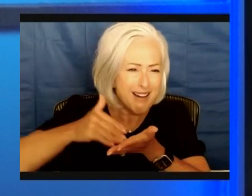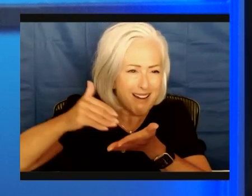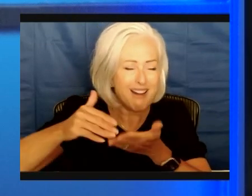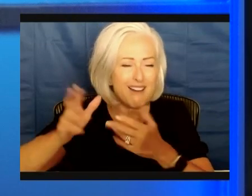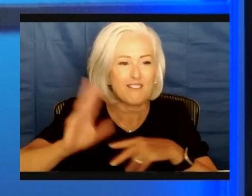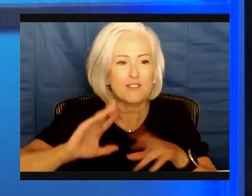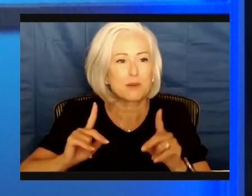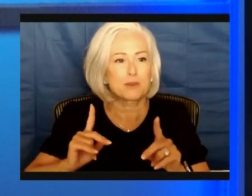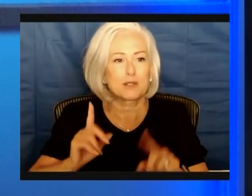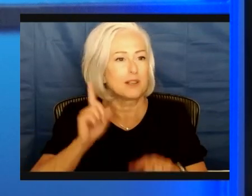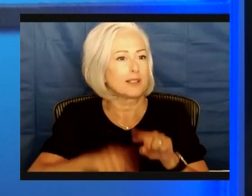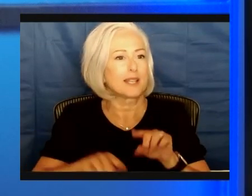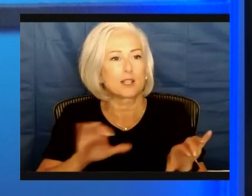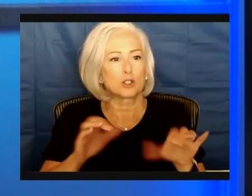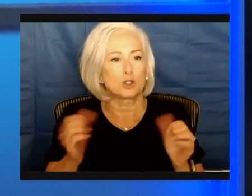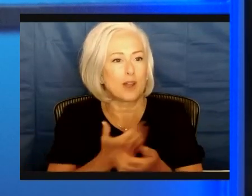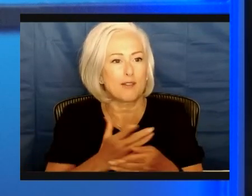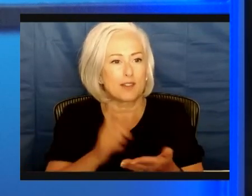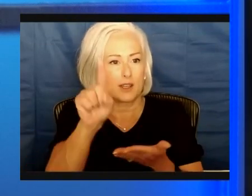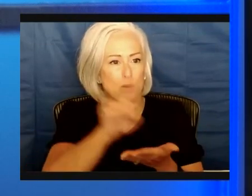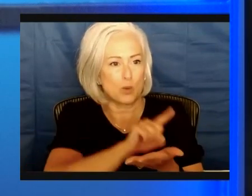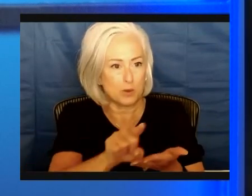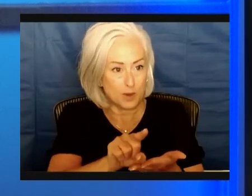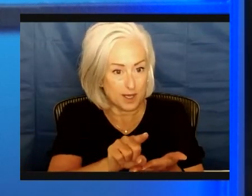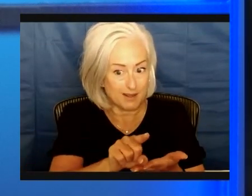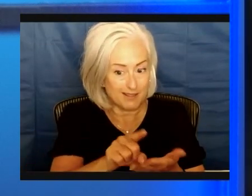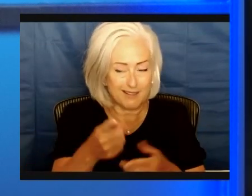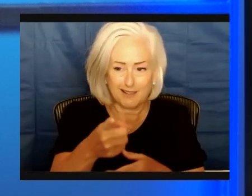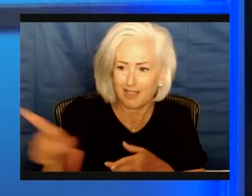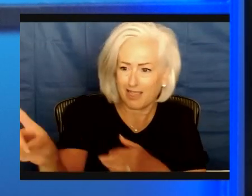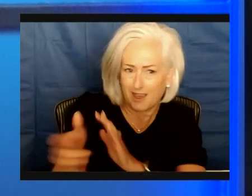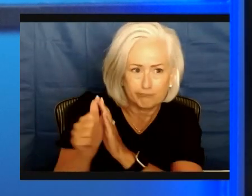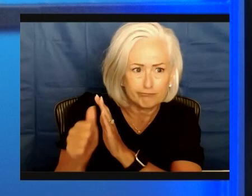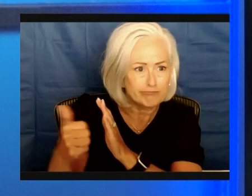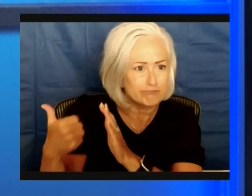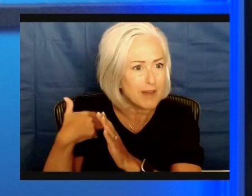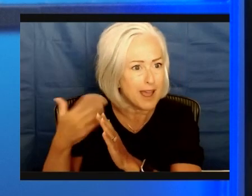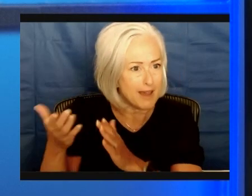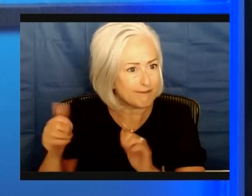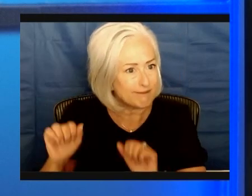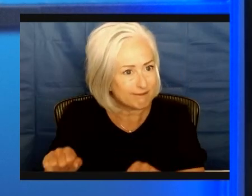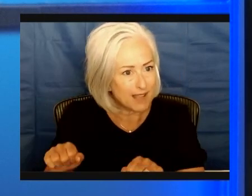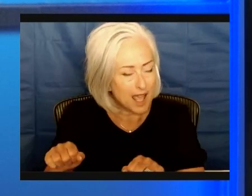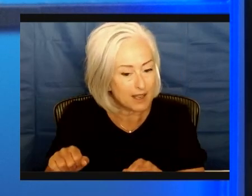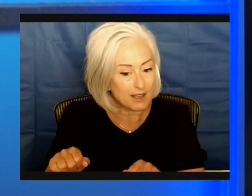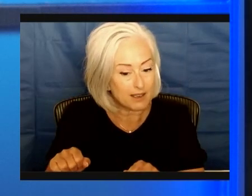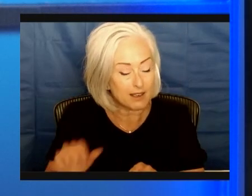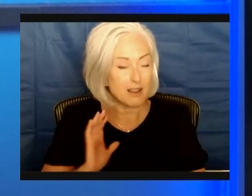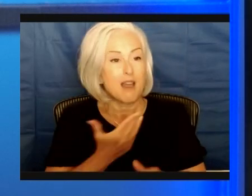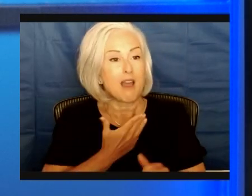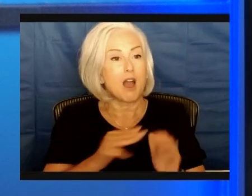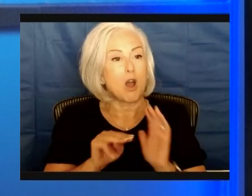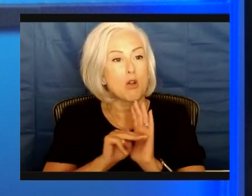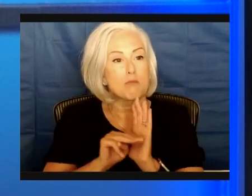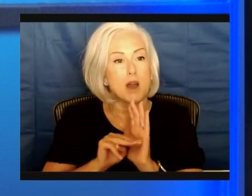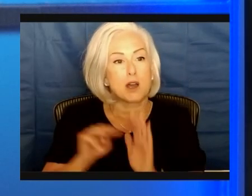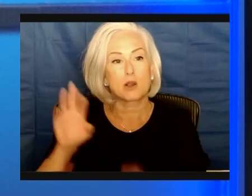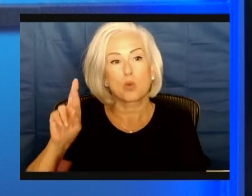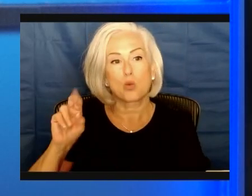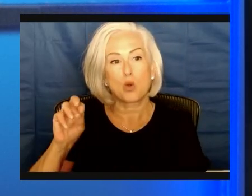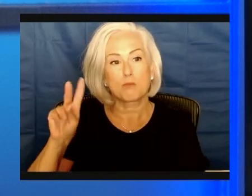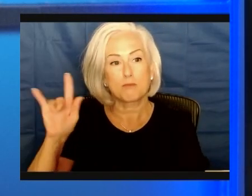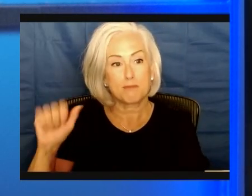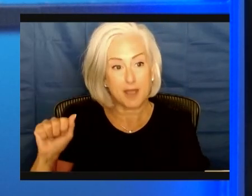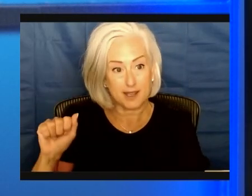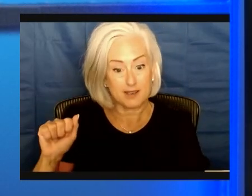accomplished surgeons. They can do this. As our model in Romania showed, if you do adequate training and